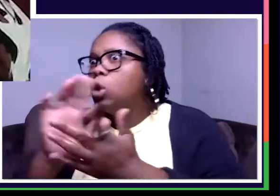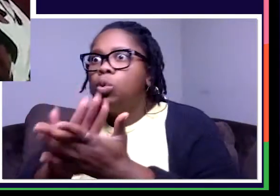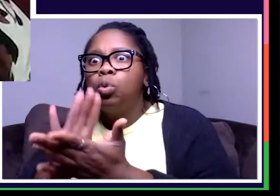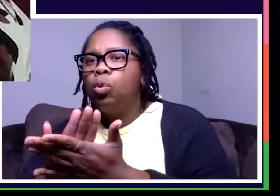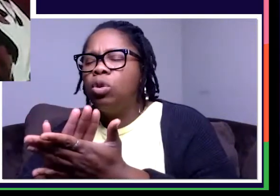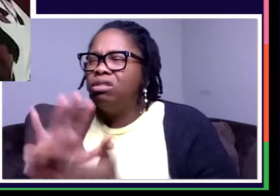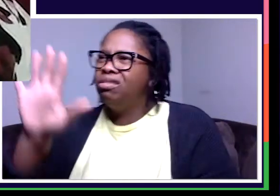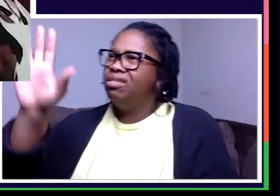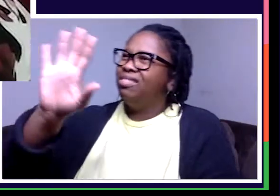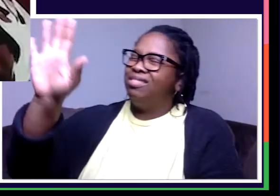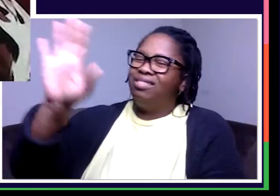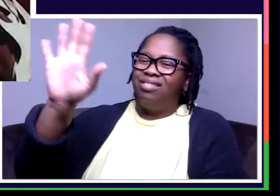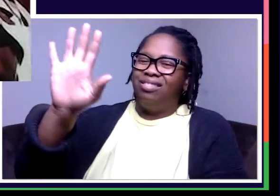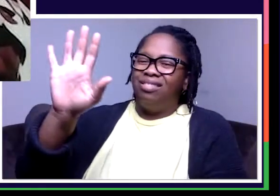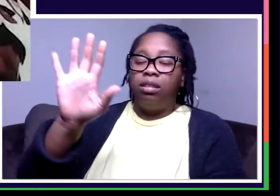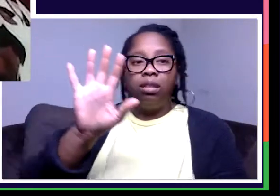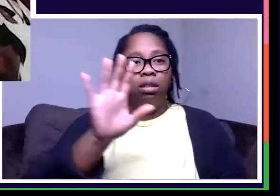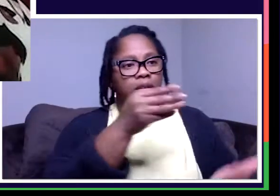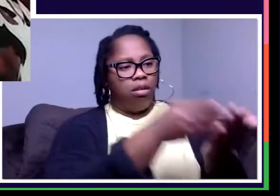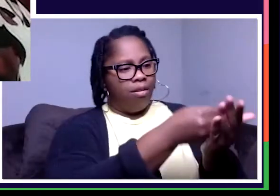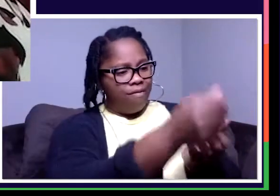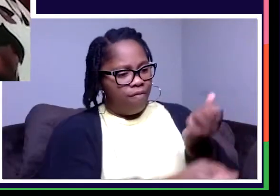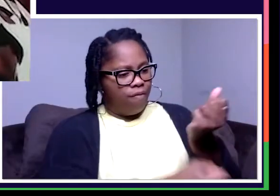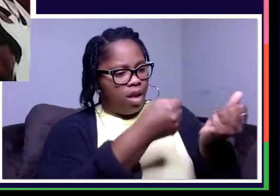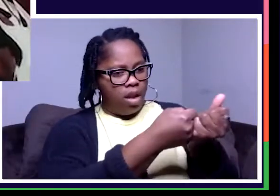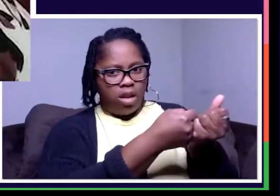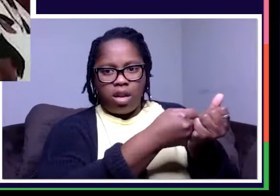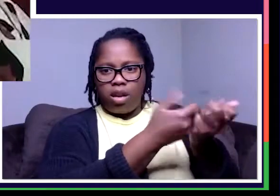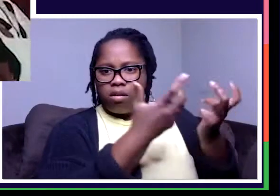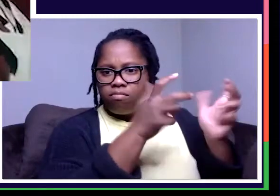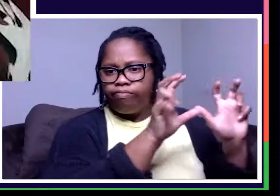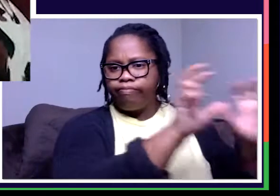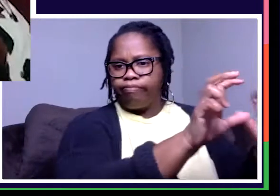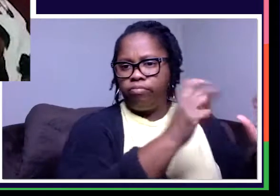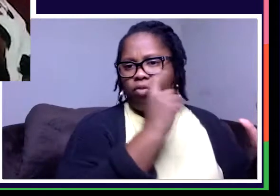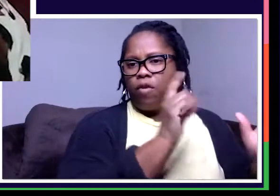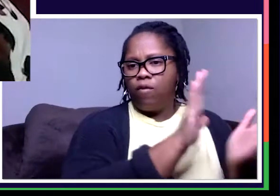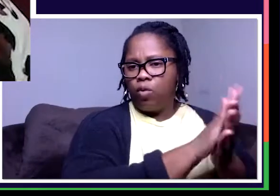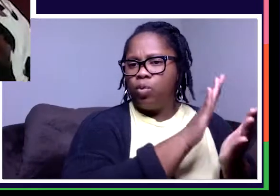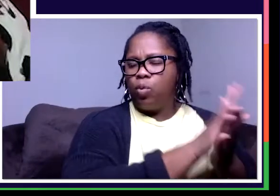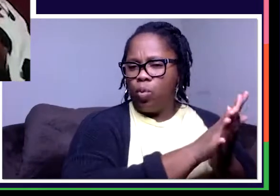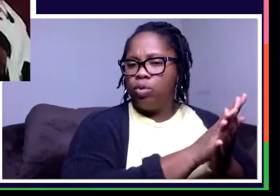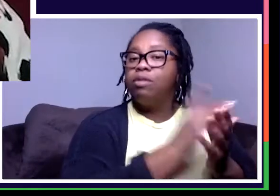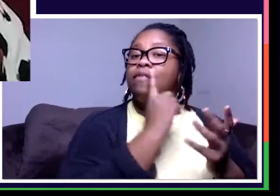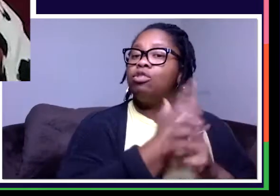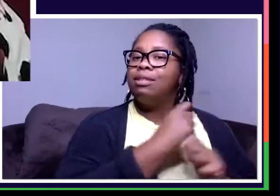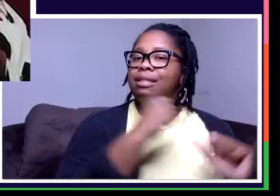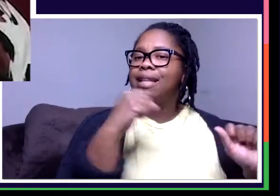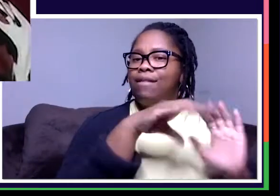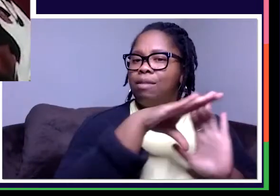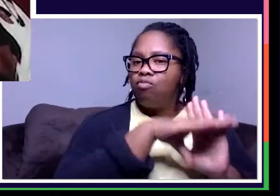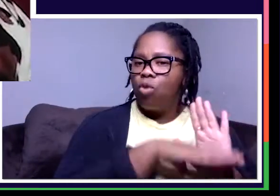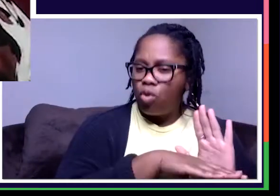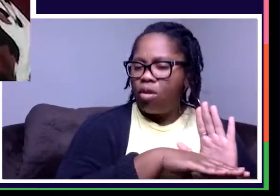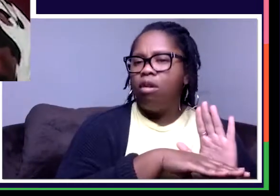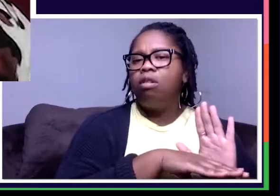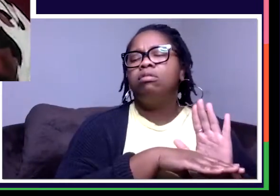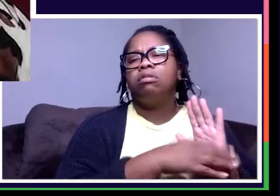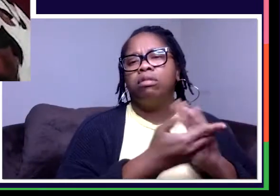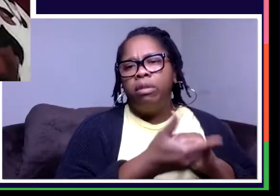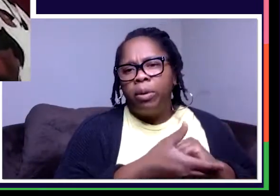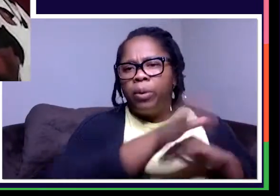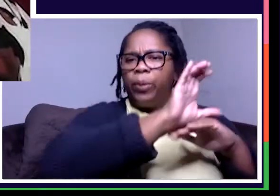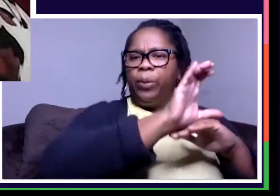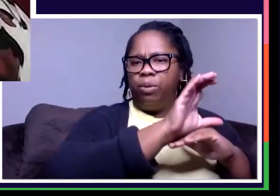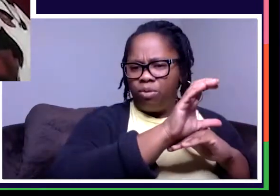That urgency should be about giving schools the funding we need for safety